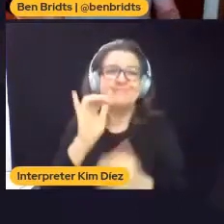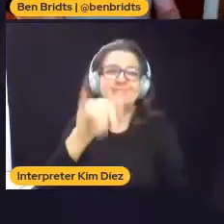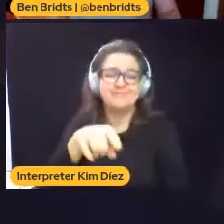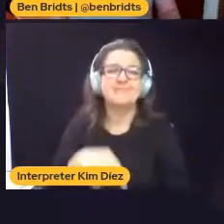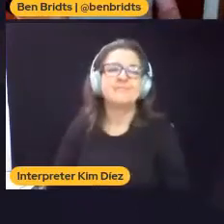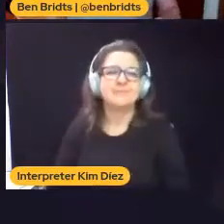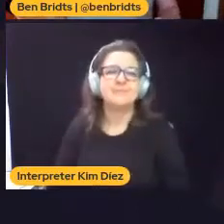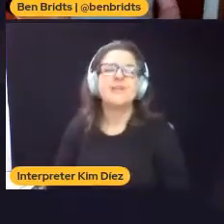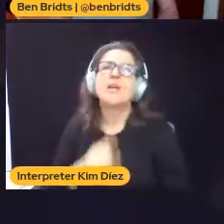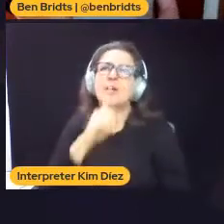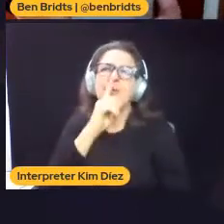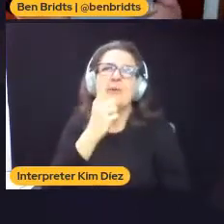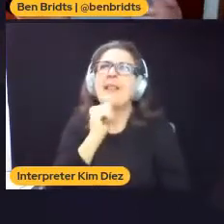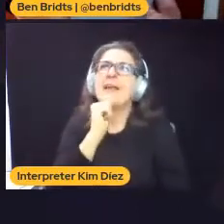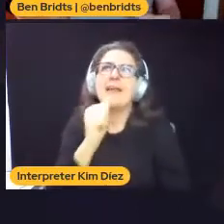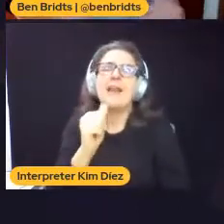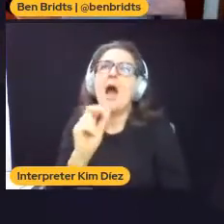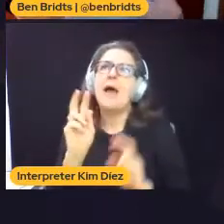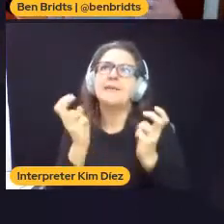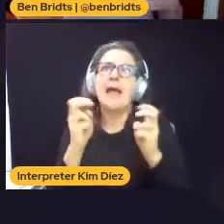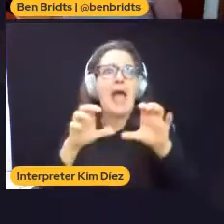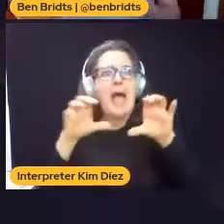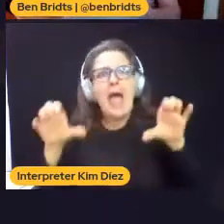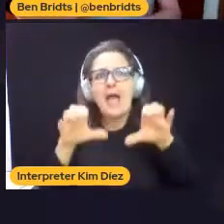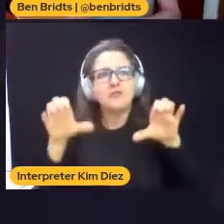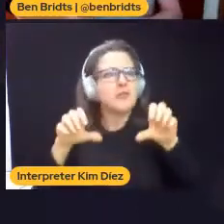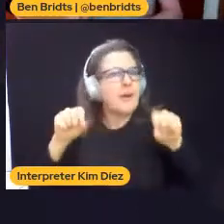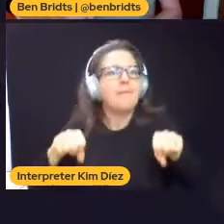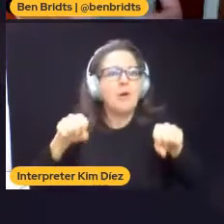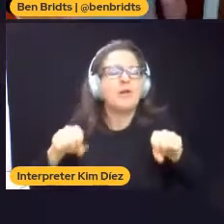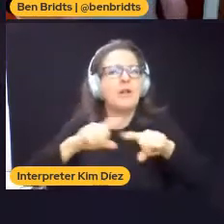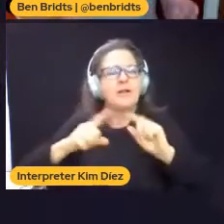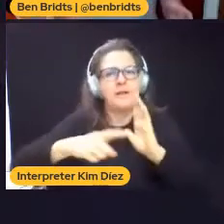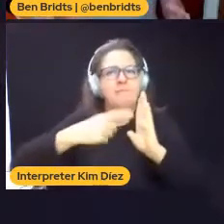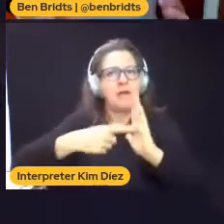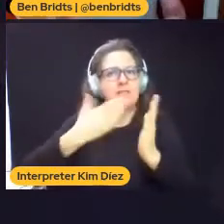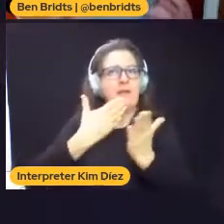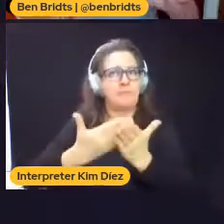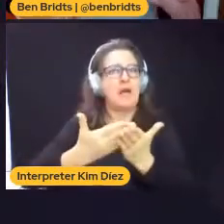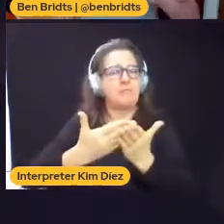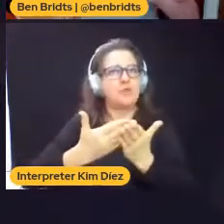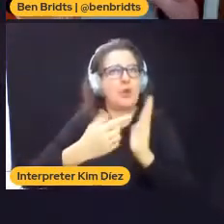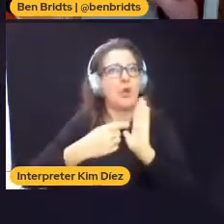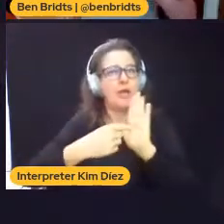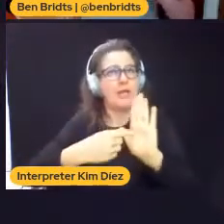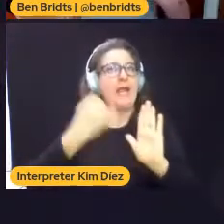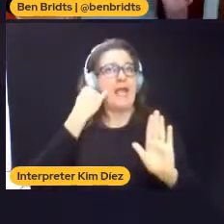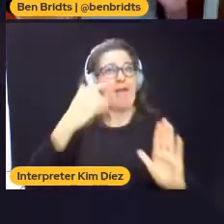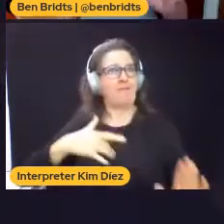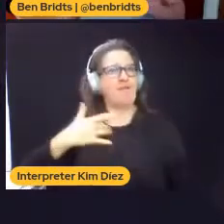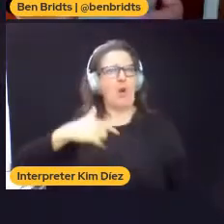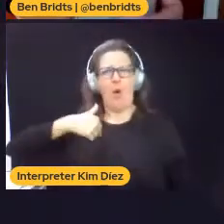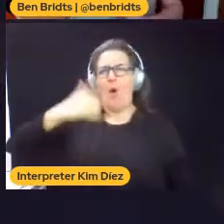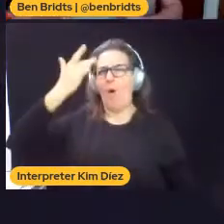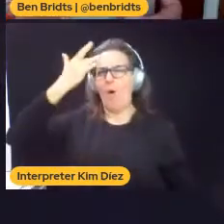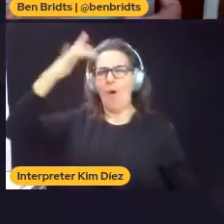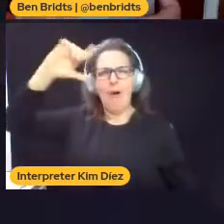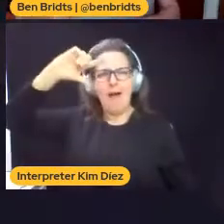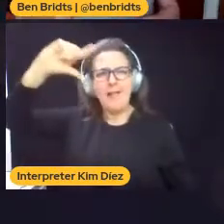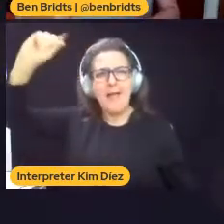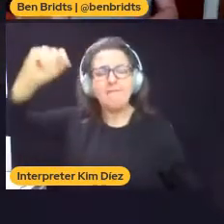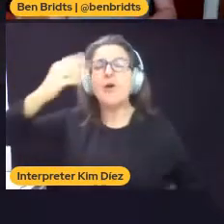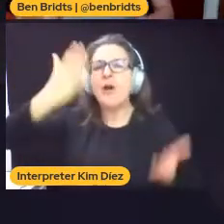really actionable, but it's sometimes a good indication if you think you're being clever, there might be something you're